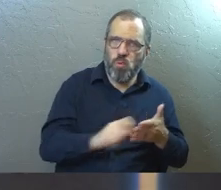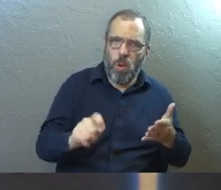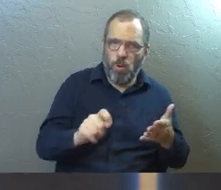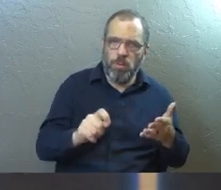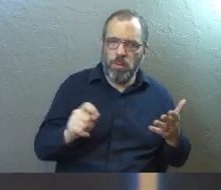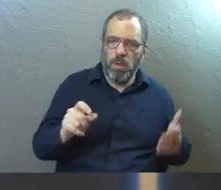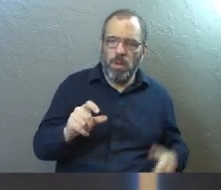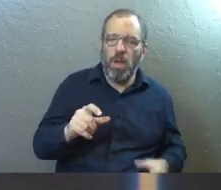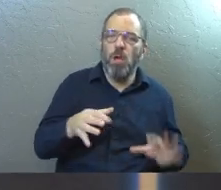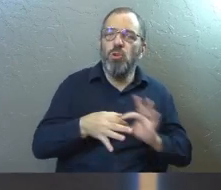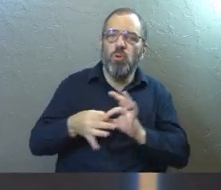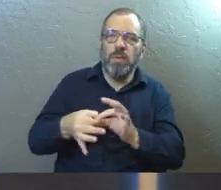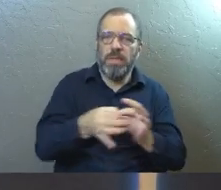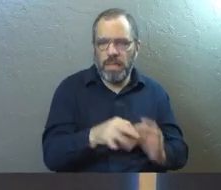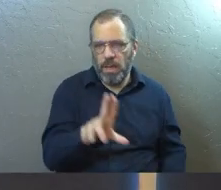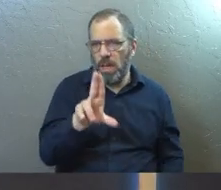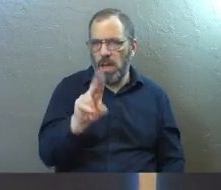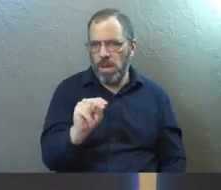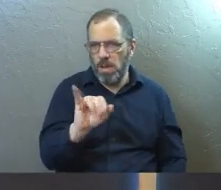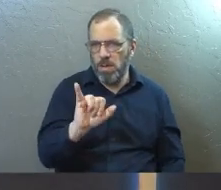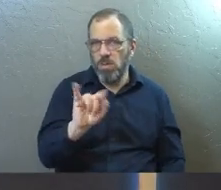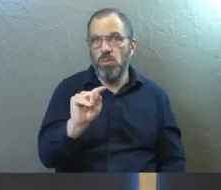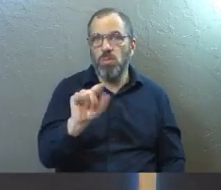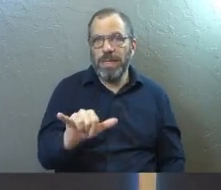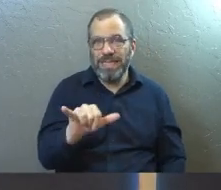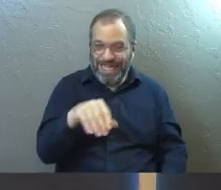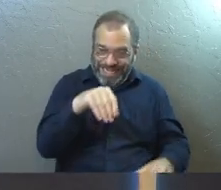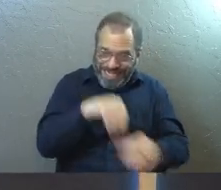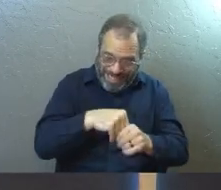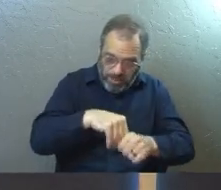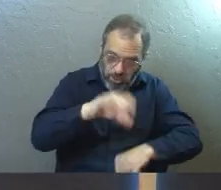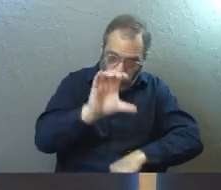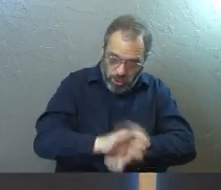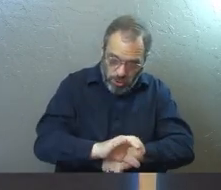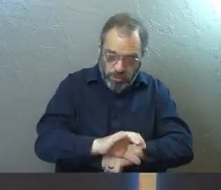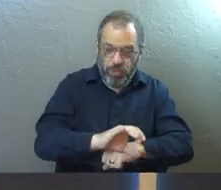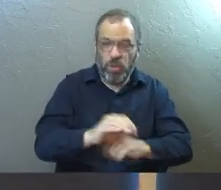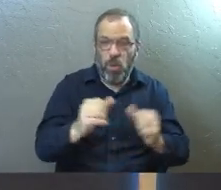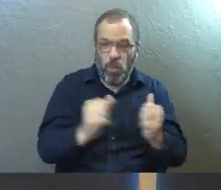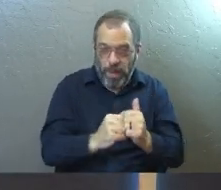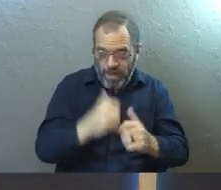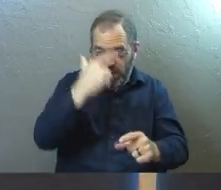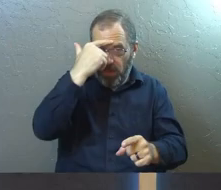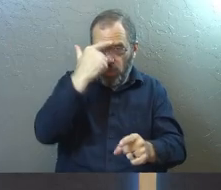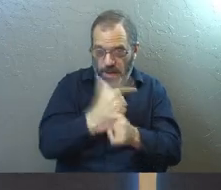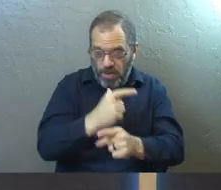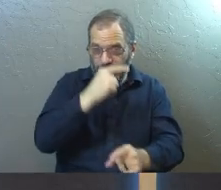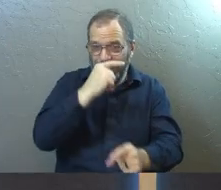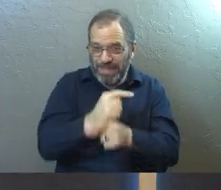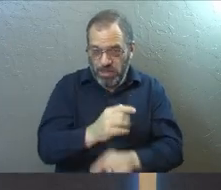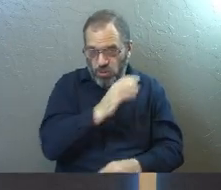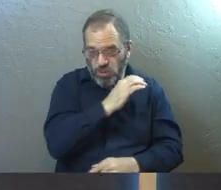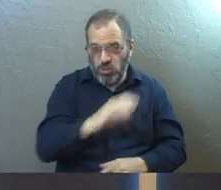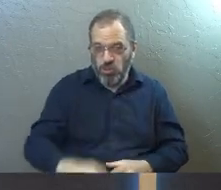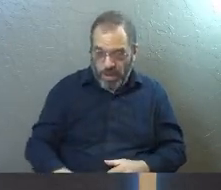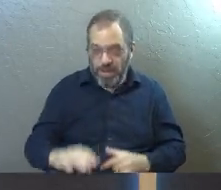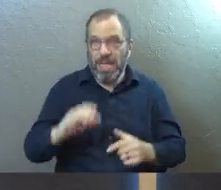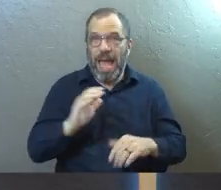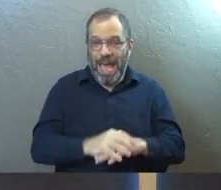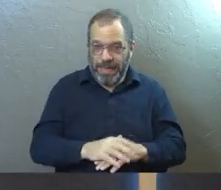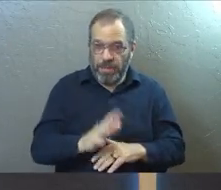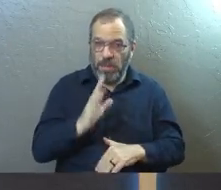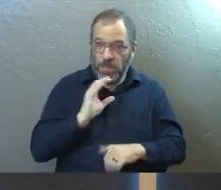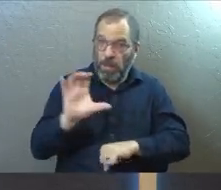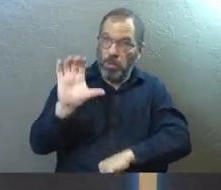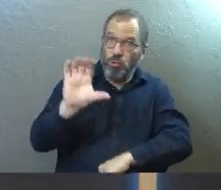here at Grace, and that is unity. Unity in the church, unity amongst believers. And he takes it a step further, actually, and he talks about the body